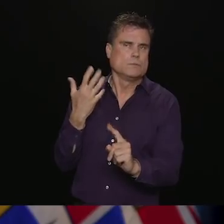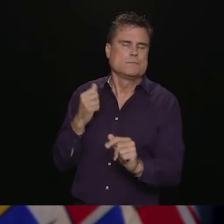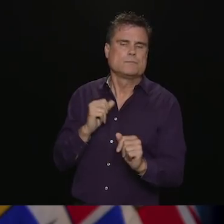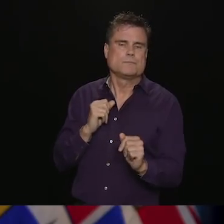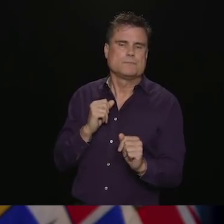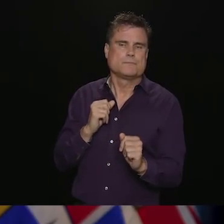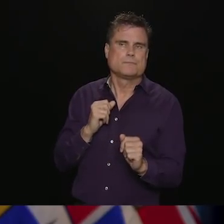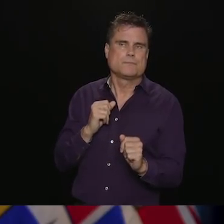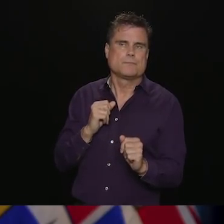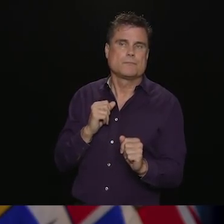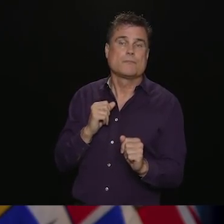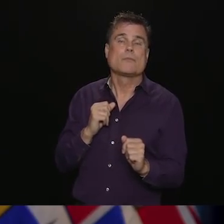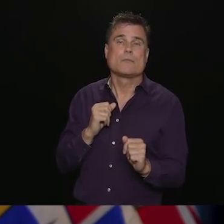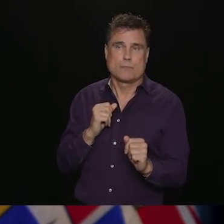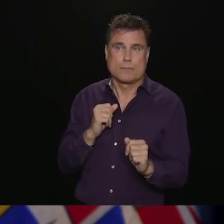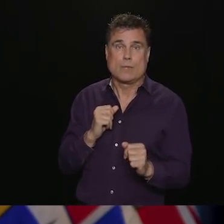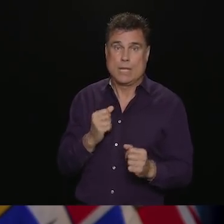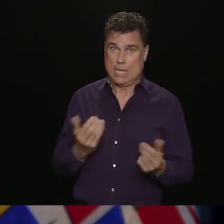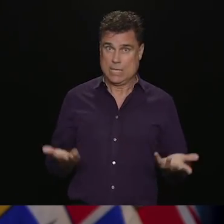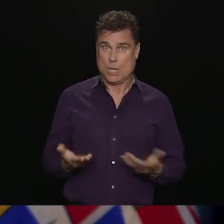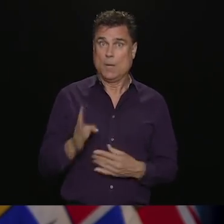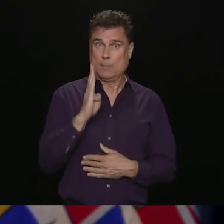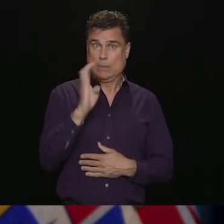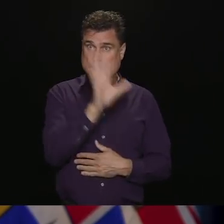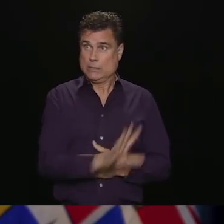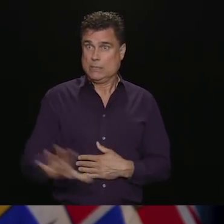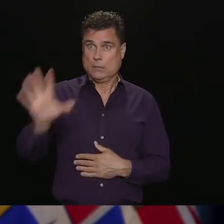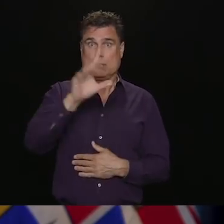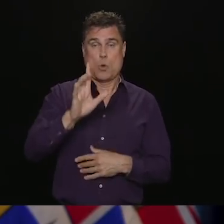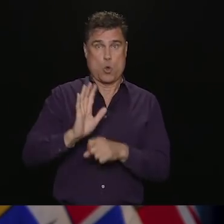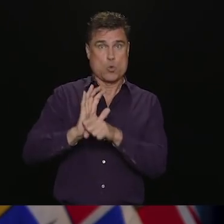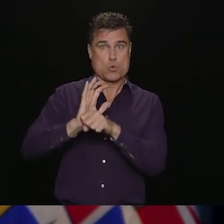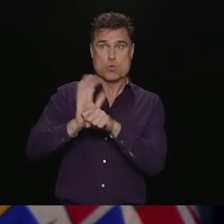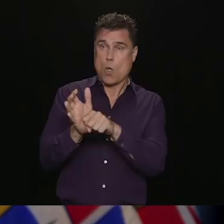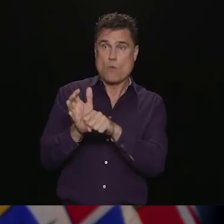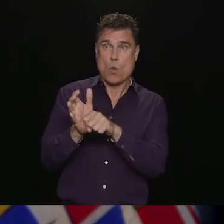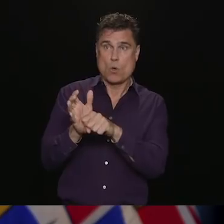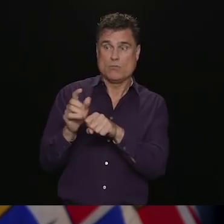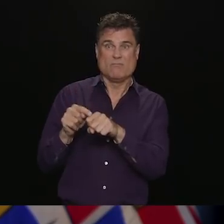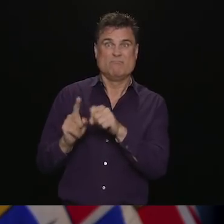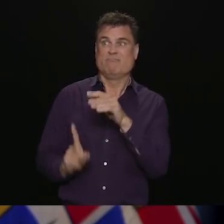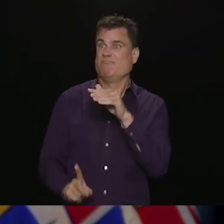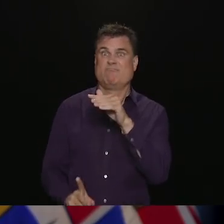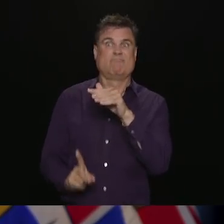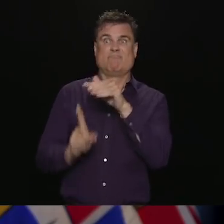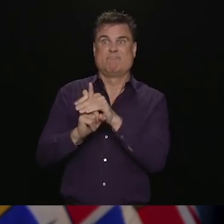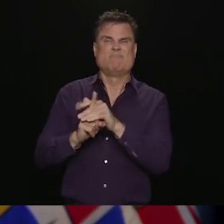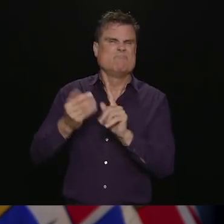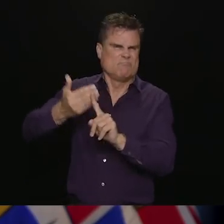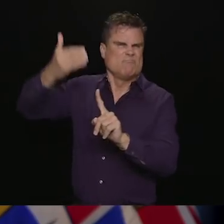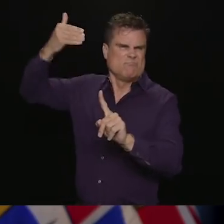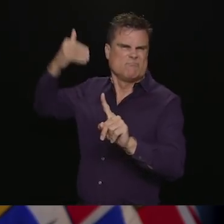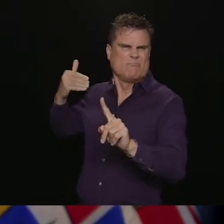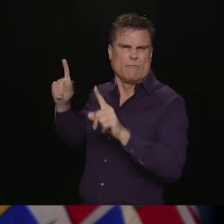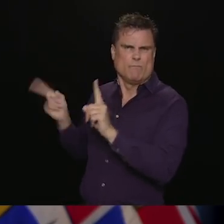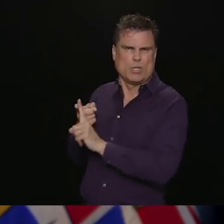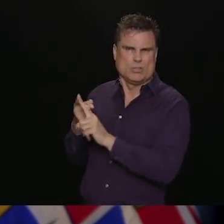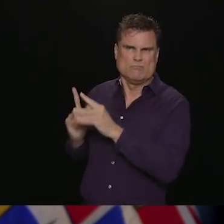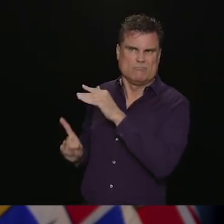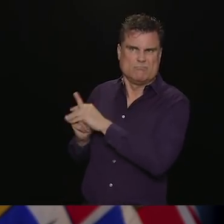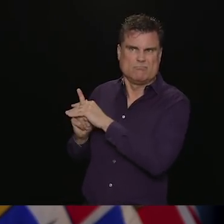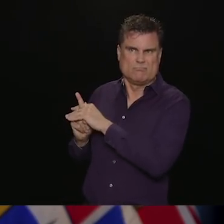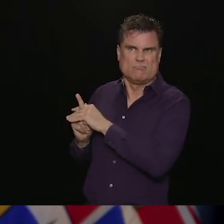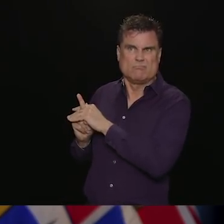strain of the virus that first made it into the long-term care homes, including the ones on the North Shore.